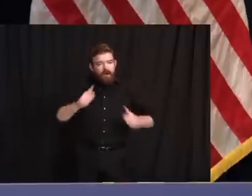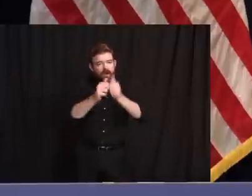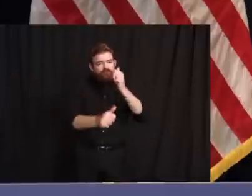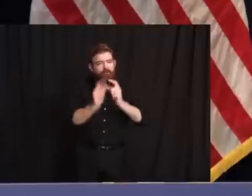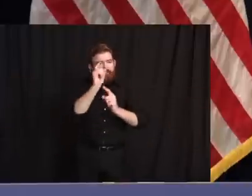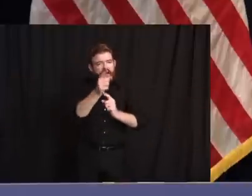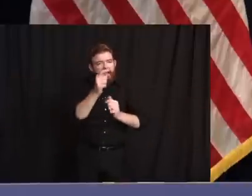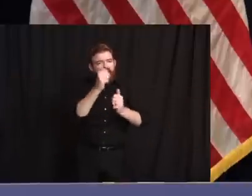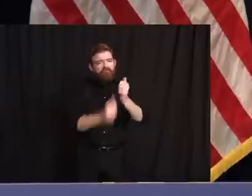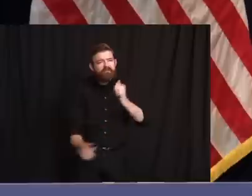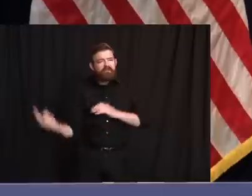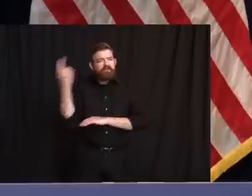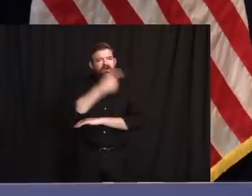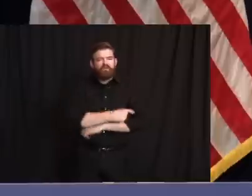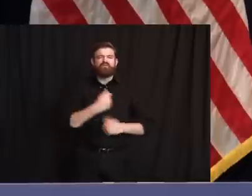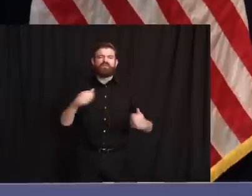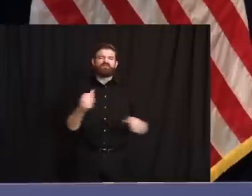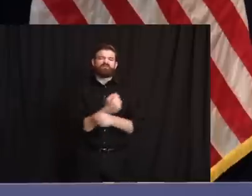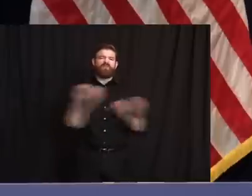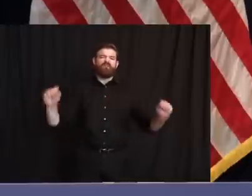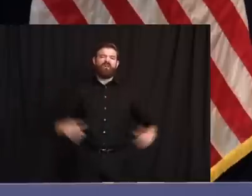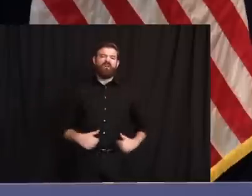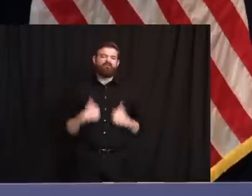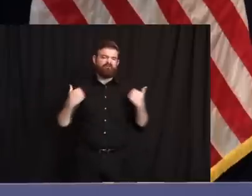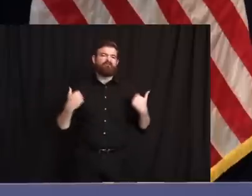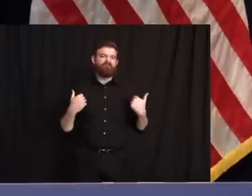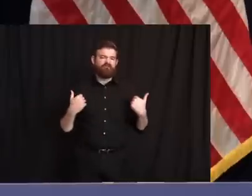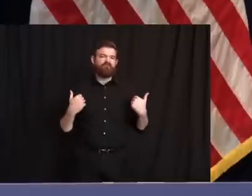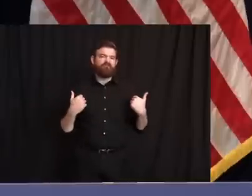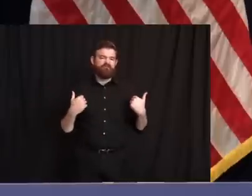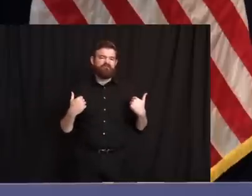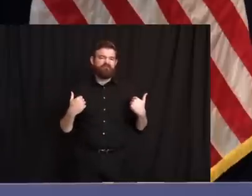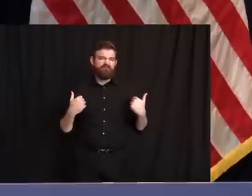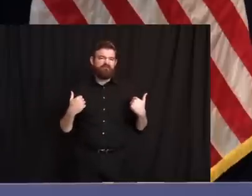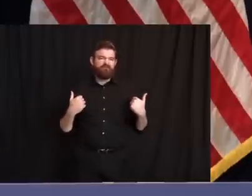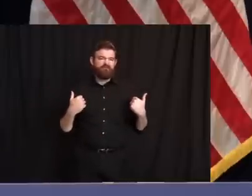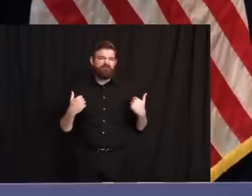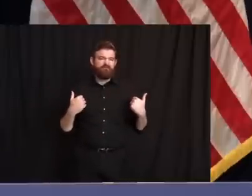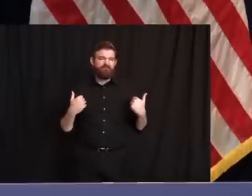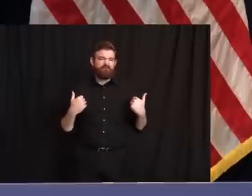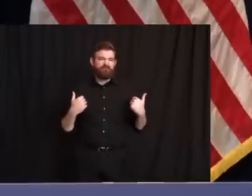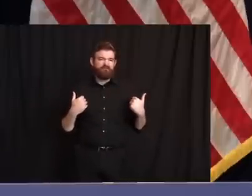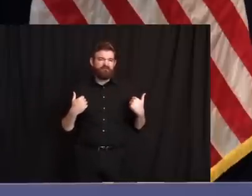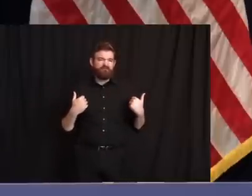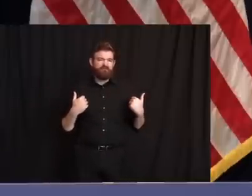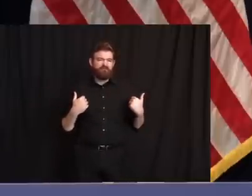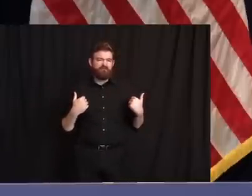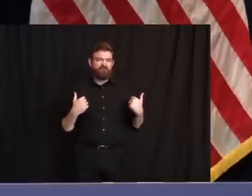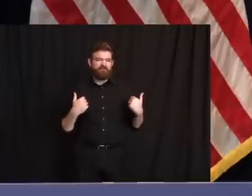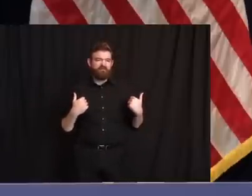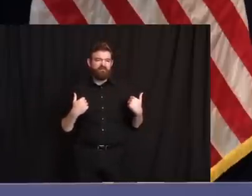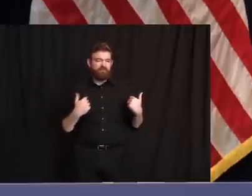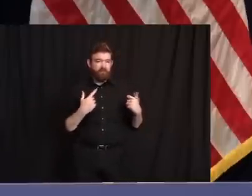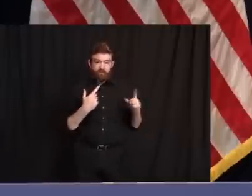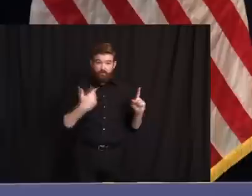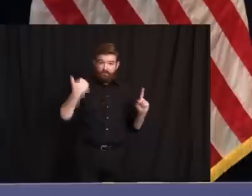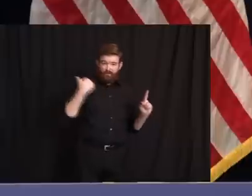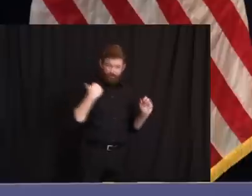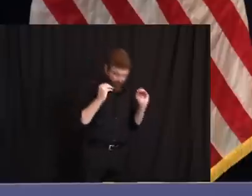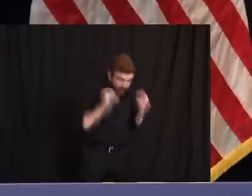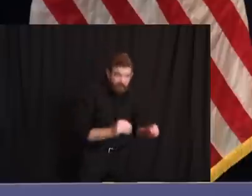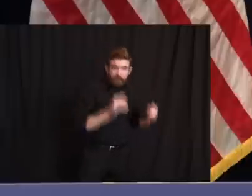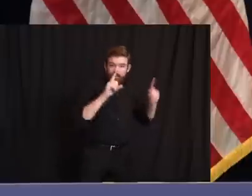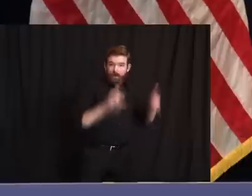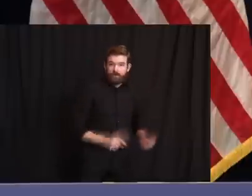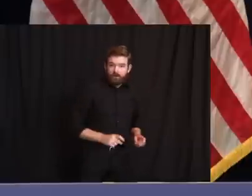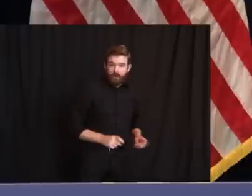lives as we can. We've gone, as an example, from nothing on testing, literally nothing, to number